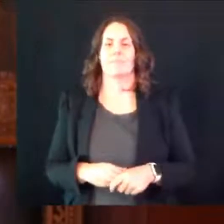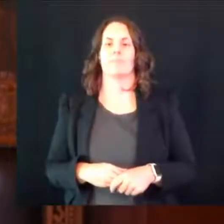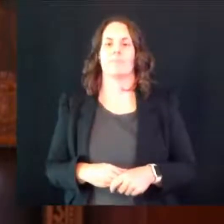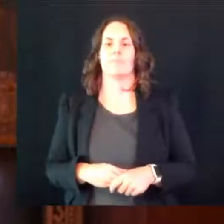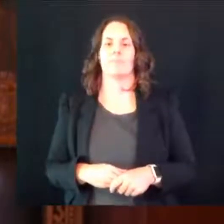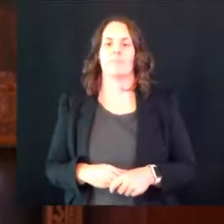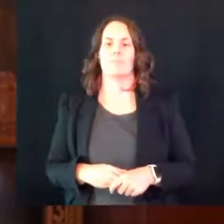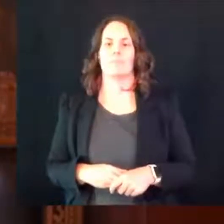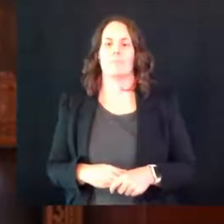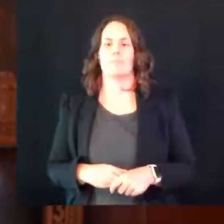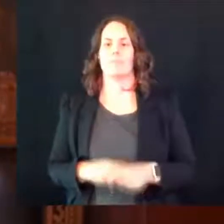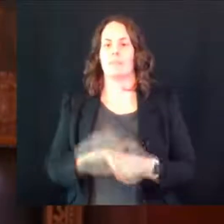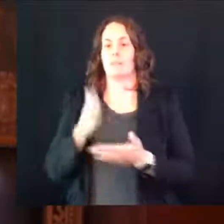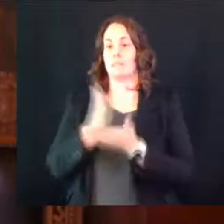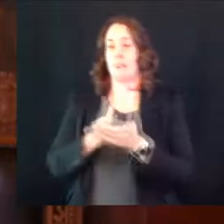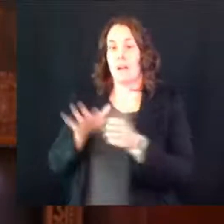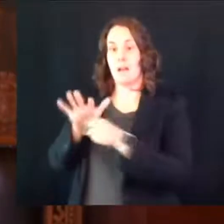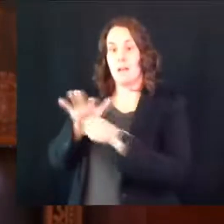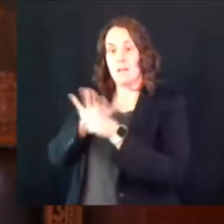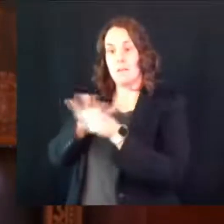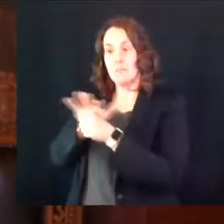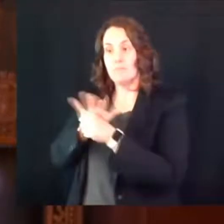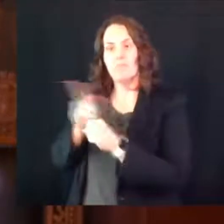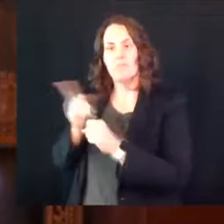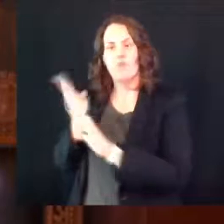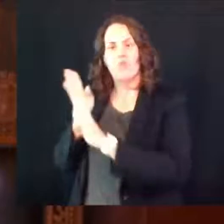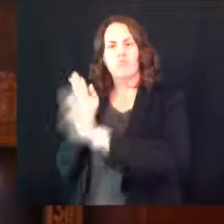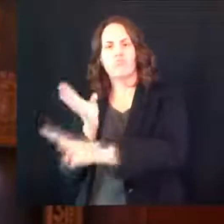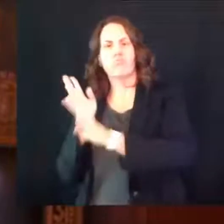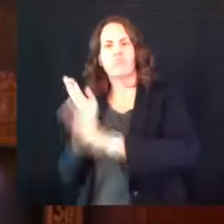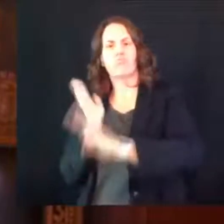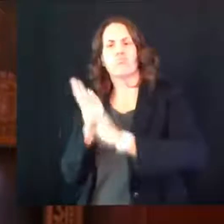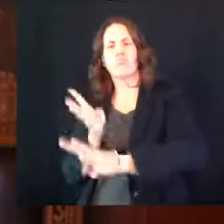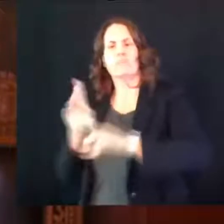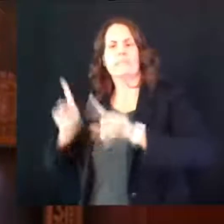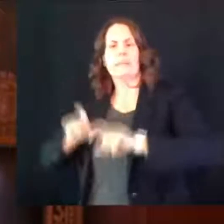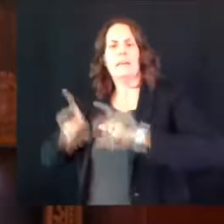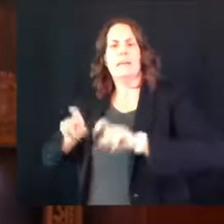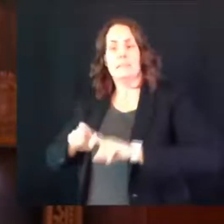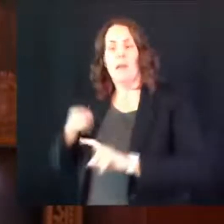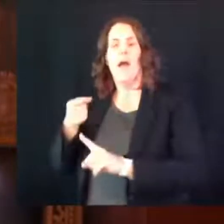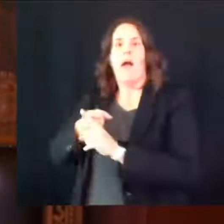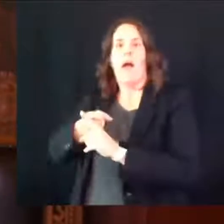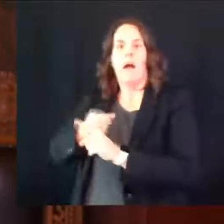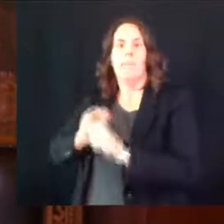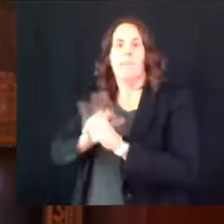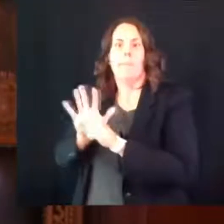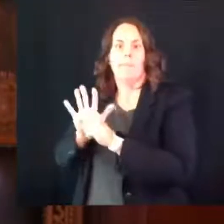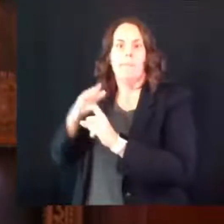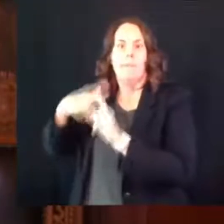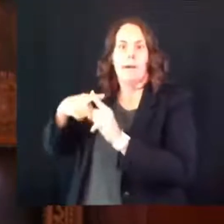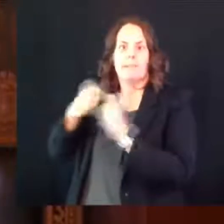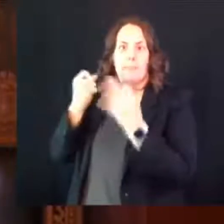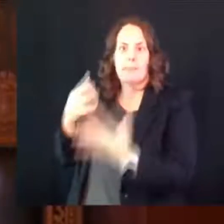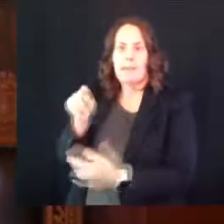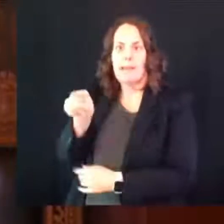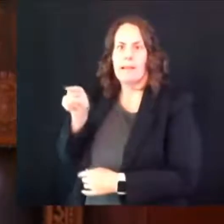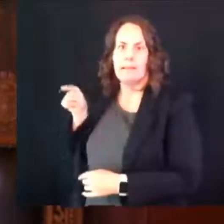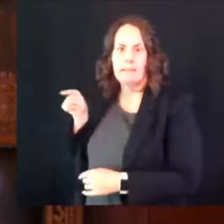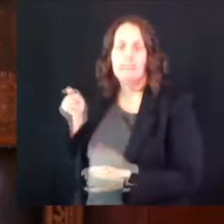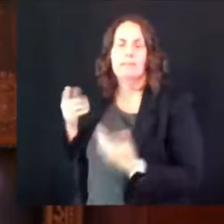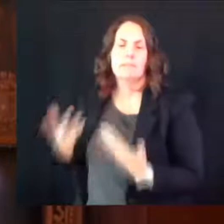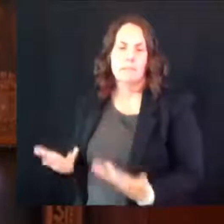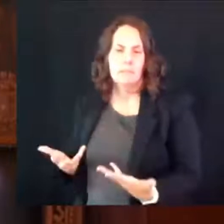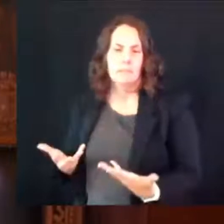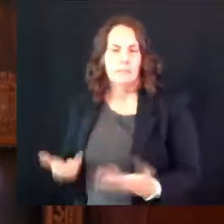getting tested positive because they have symptoms or because they're sick or are highly suspicious. So both things make a difference.